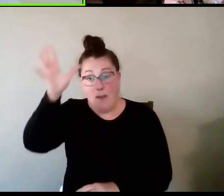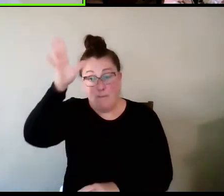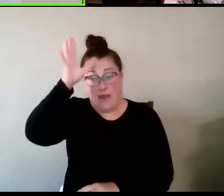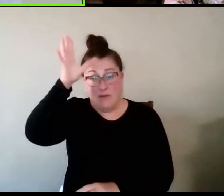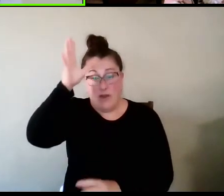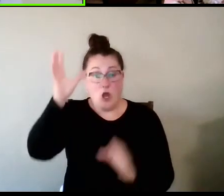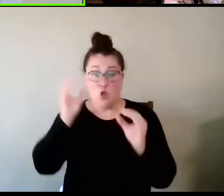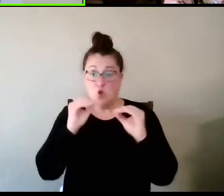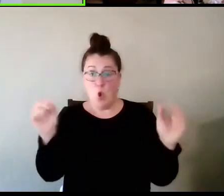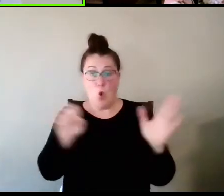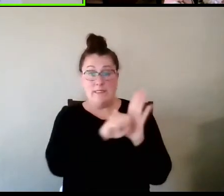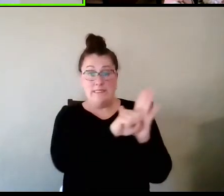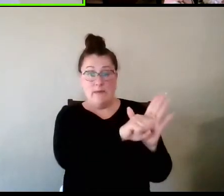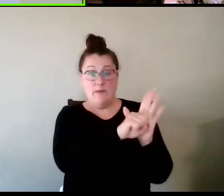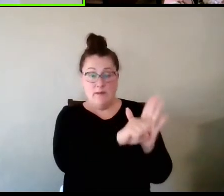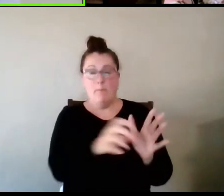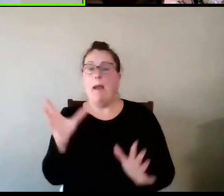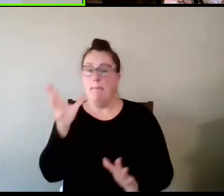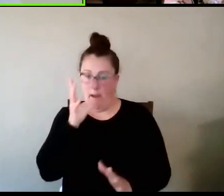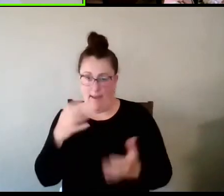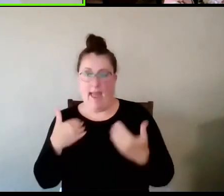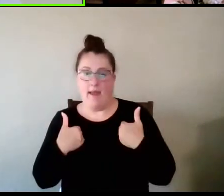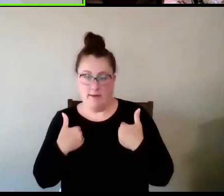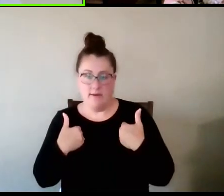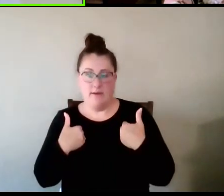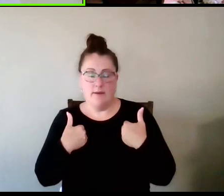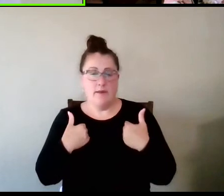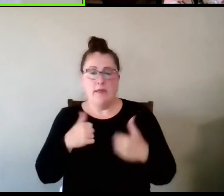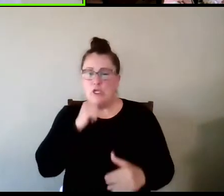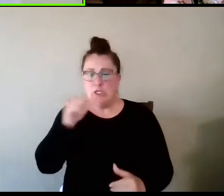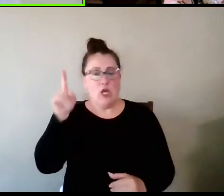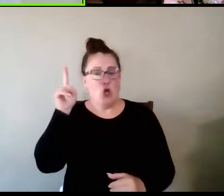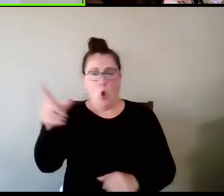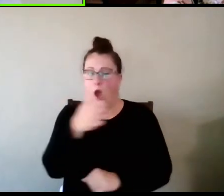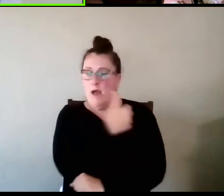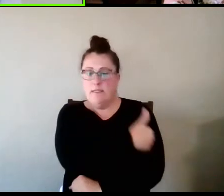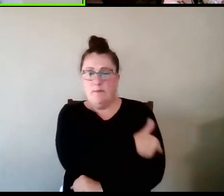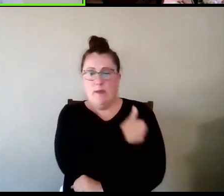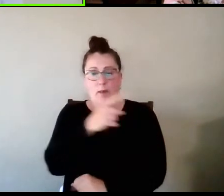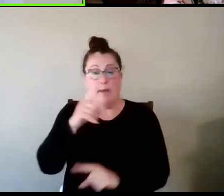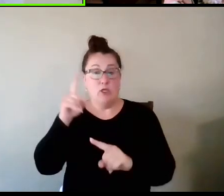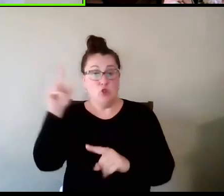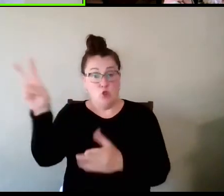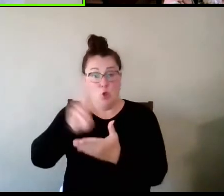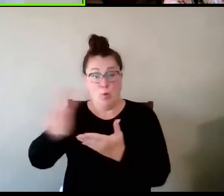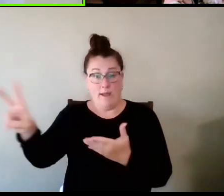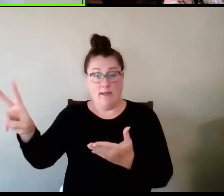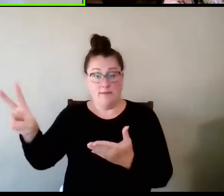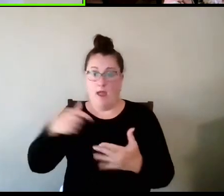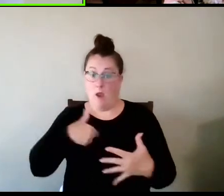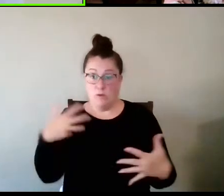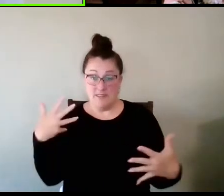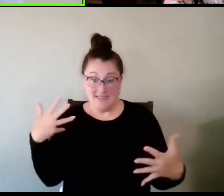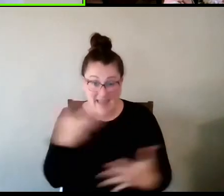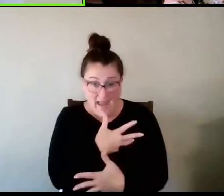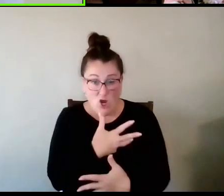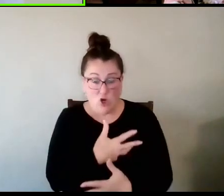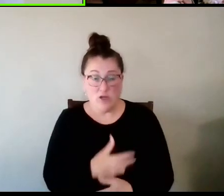any symptoms, but my mother did, and she didn't have to go to the hospital, but for 2 weeks, I was scared,